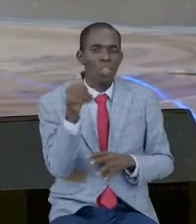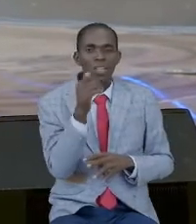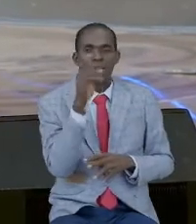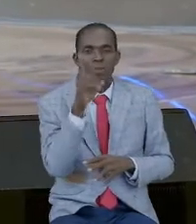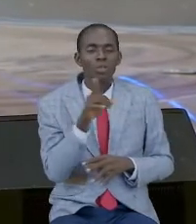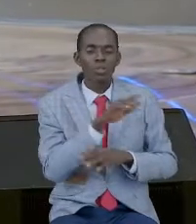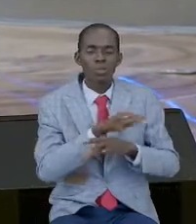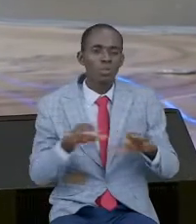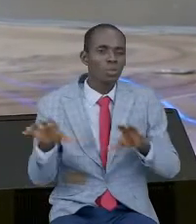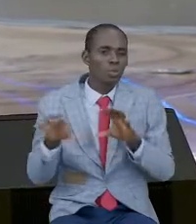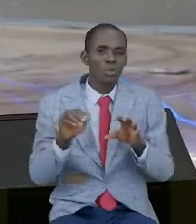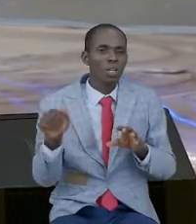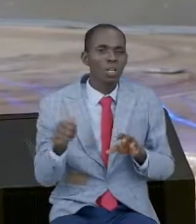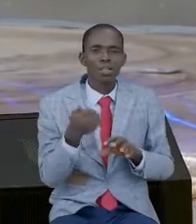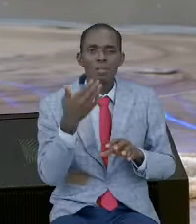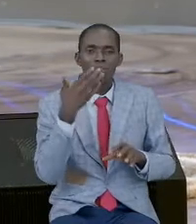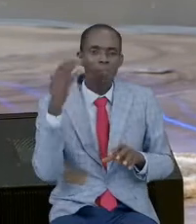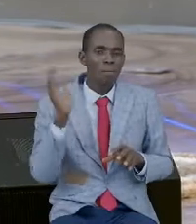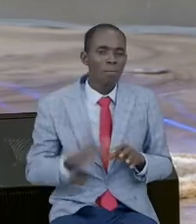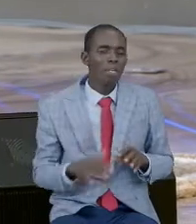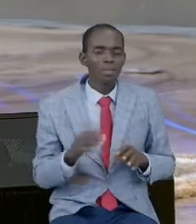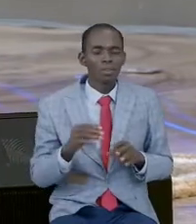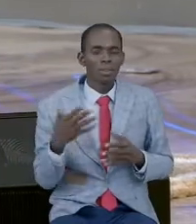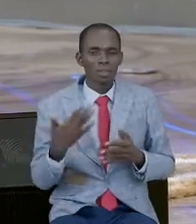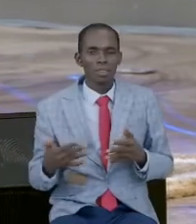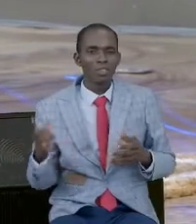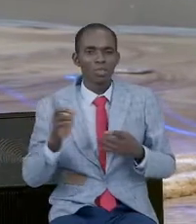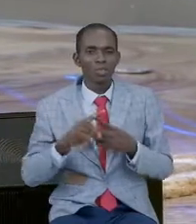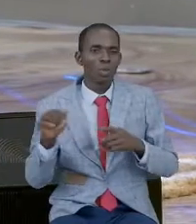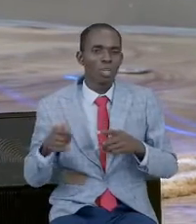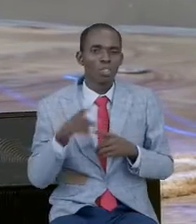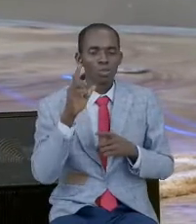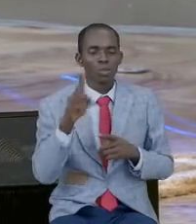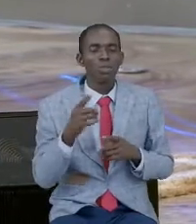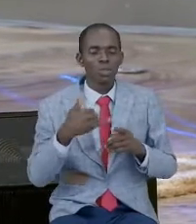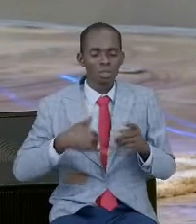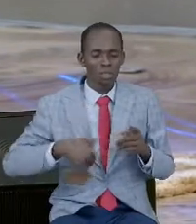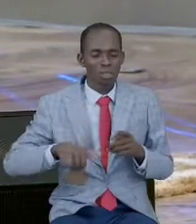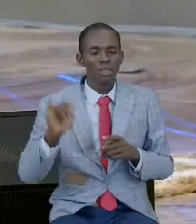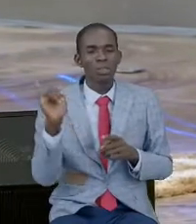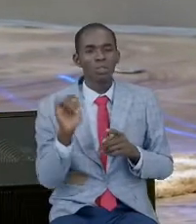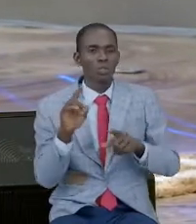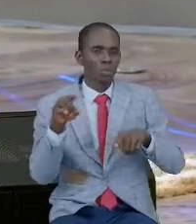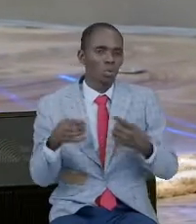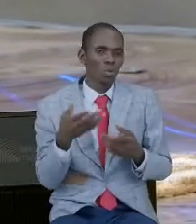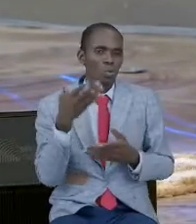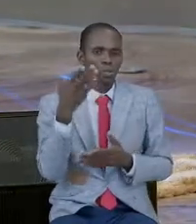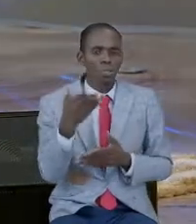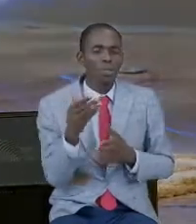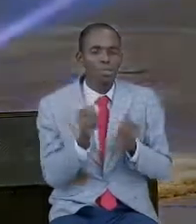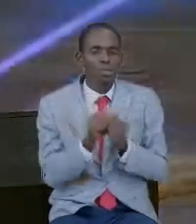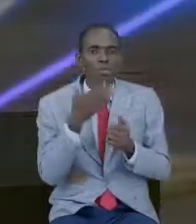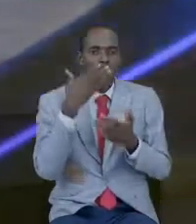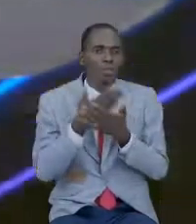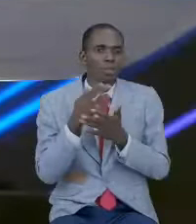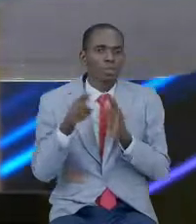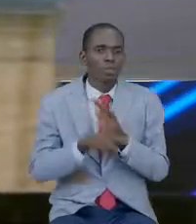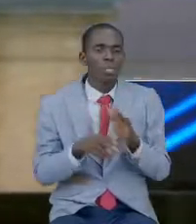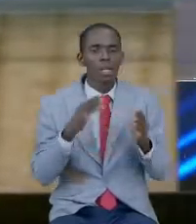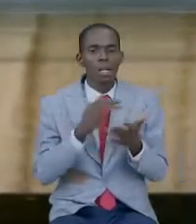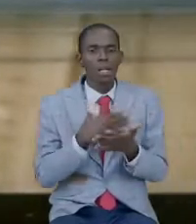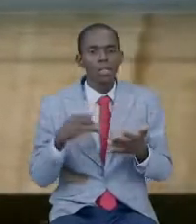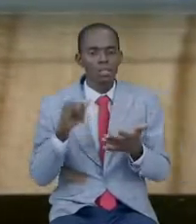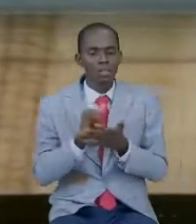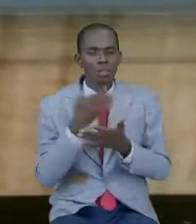do any evil to anybody, you're still gentle. Goodness, and your goodness continues. They hurt